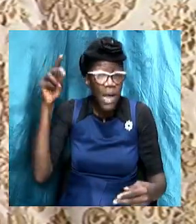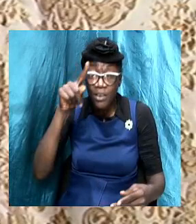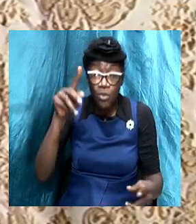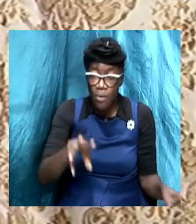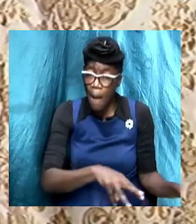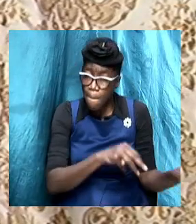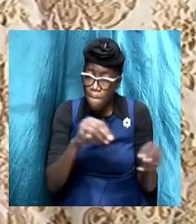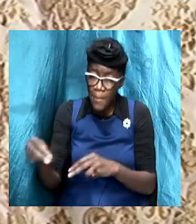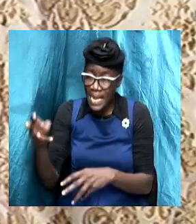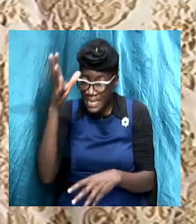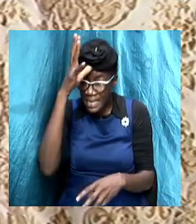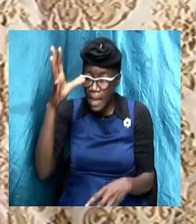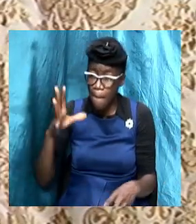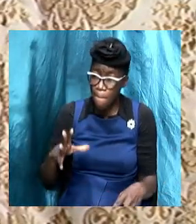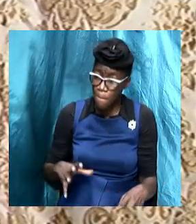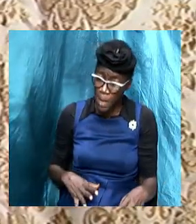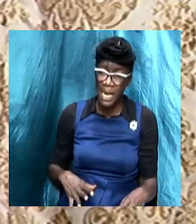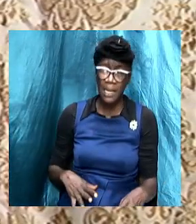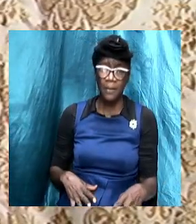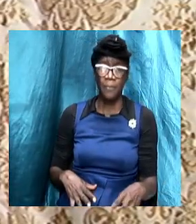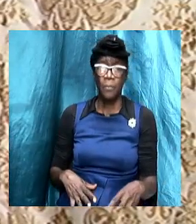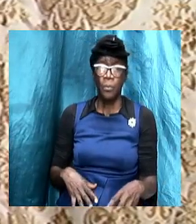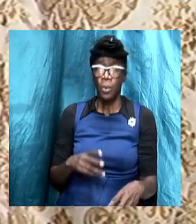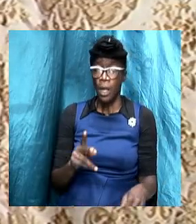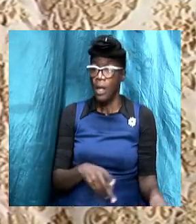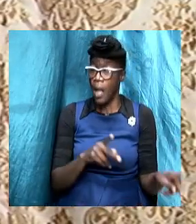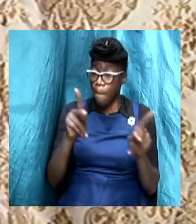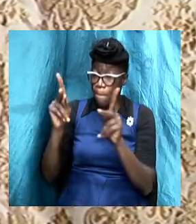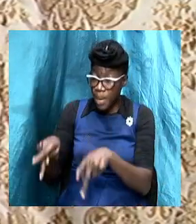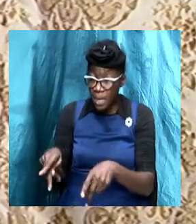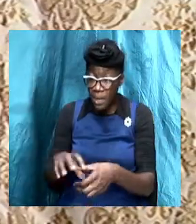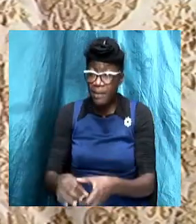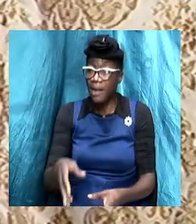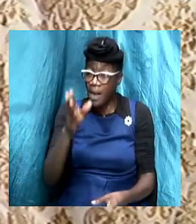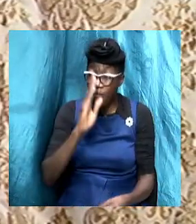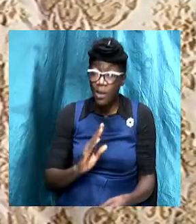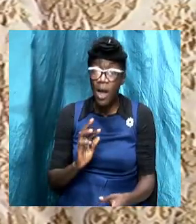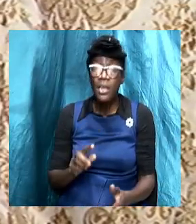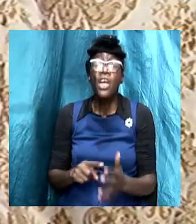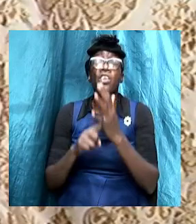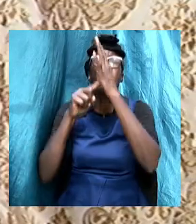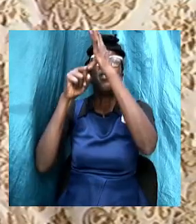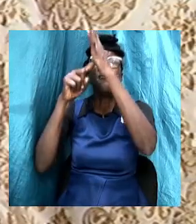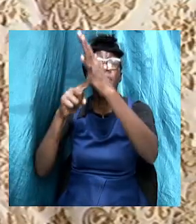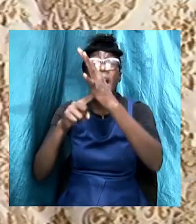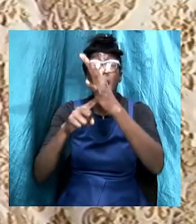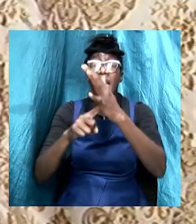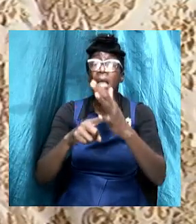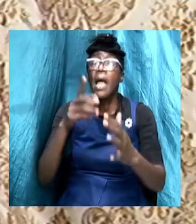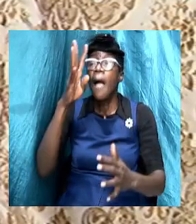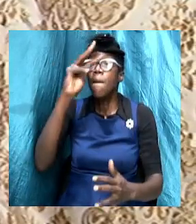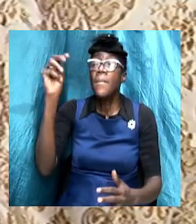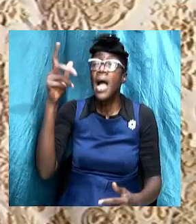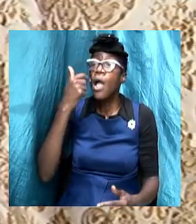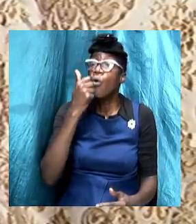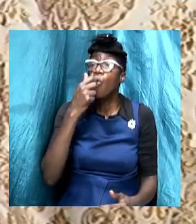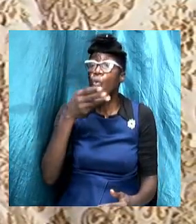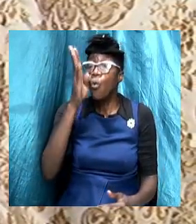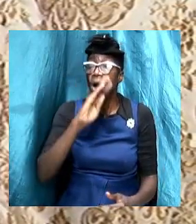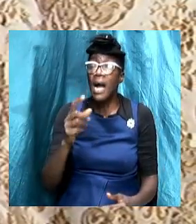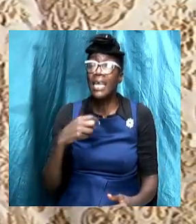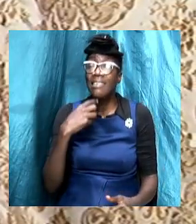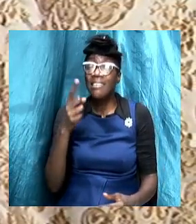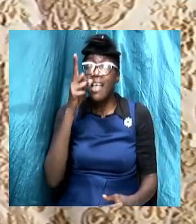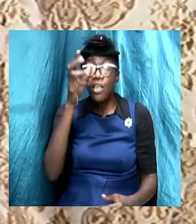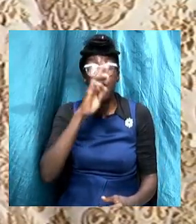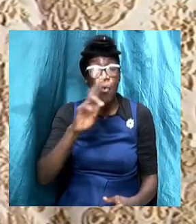of valor. Realize that you are a person of God. I said before, you are defined by who God say you are. And God